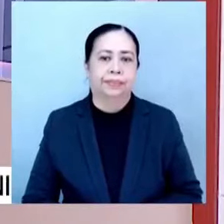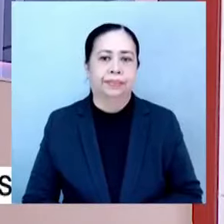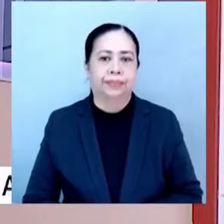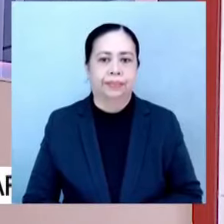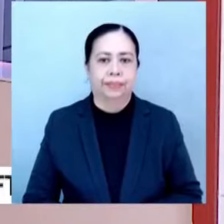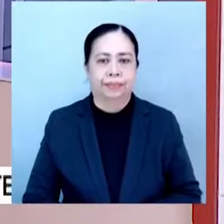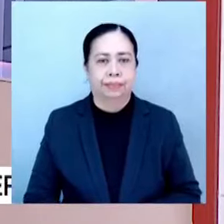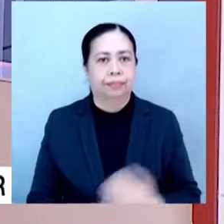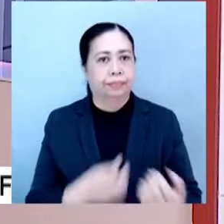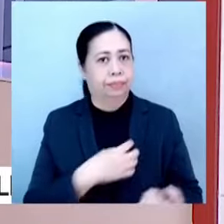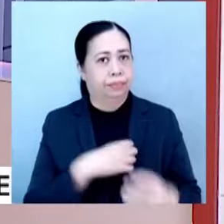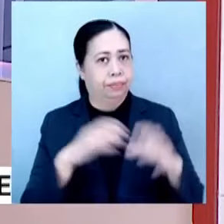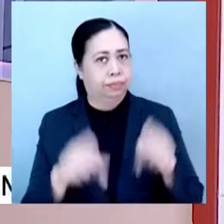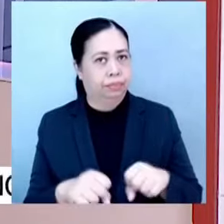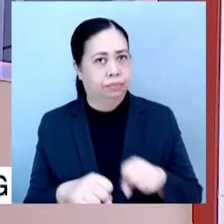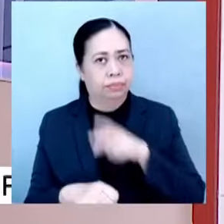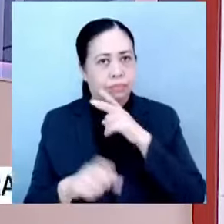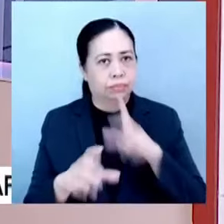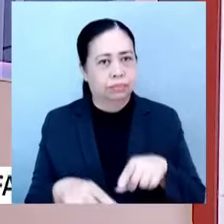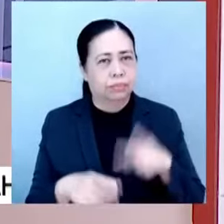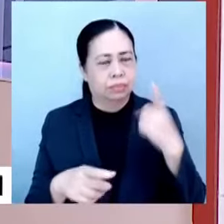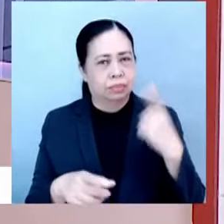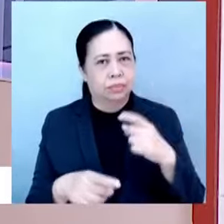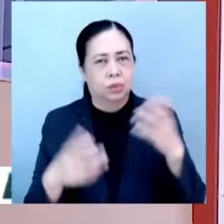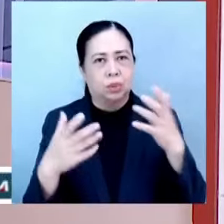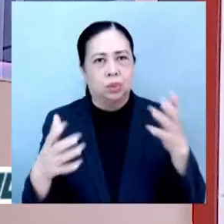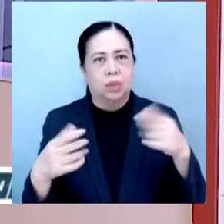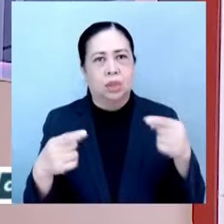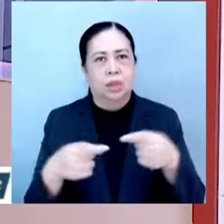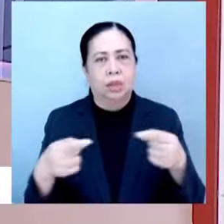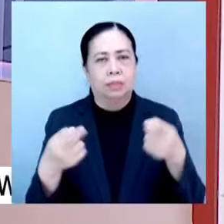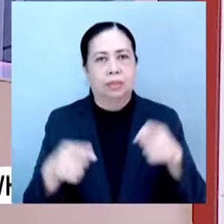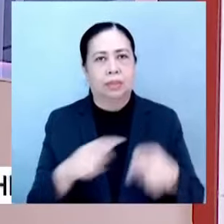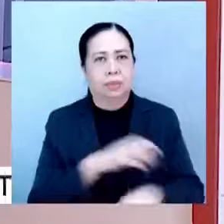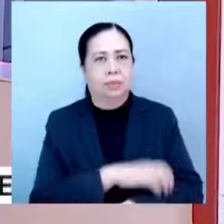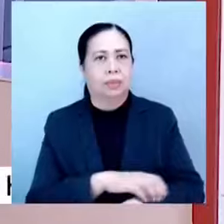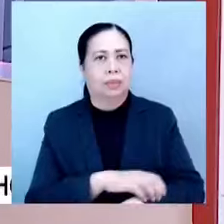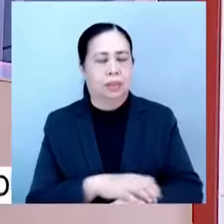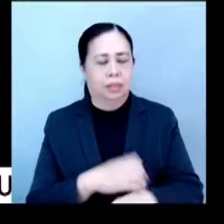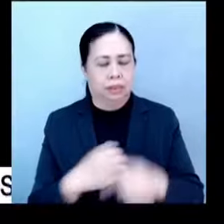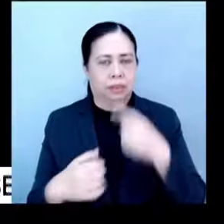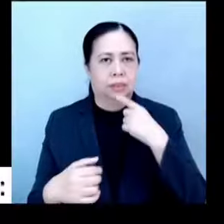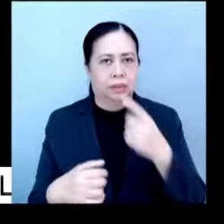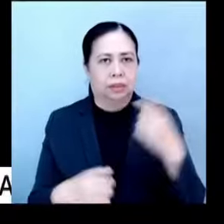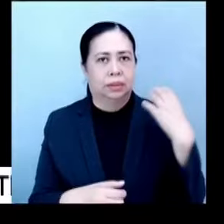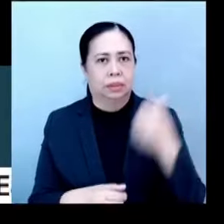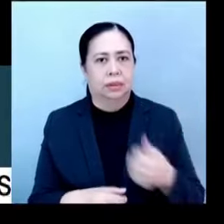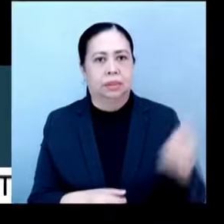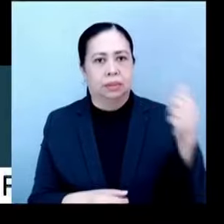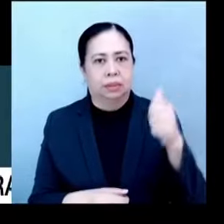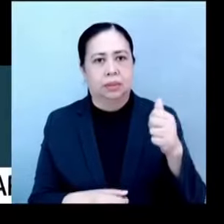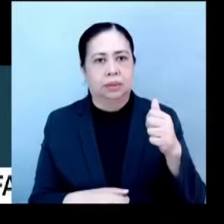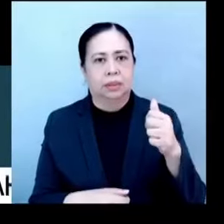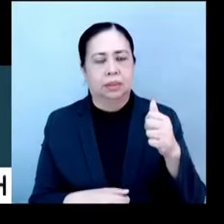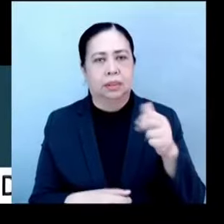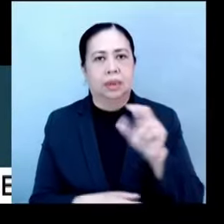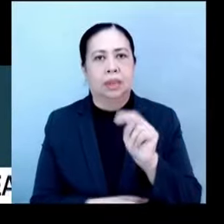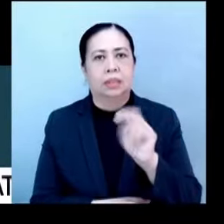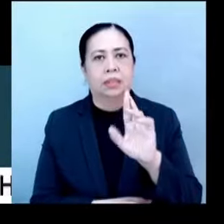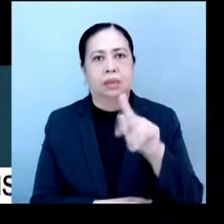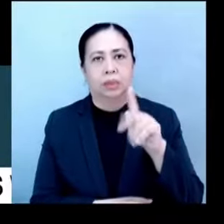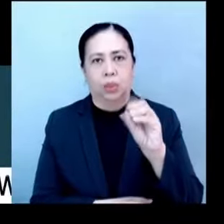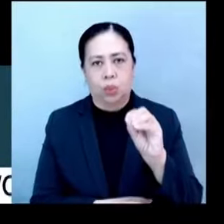Police have arrested a suspect in that fatal road rage incident in Makati. This was confirmed by the chief of the National Capital Region Police